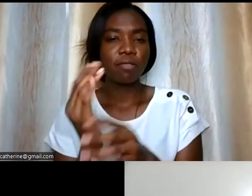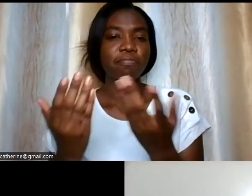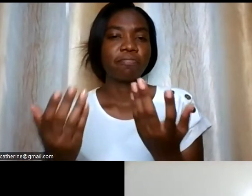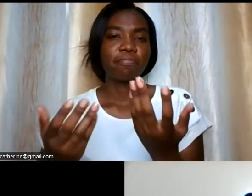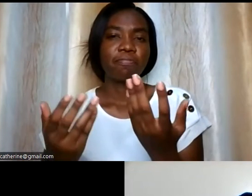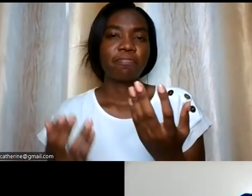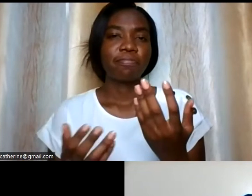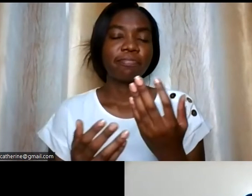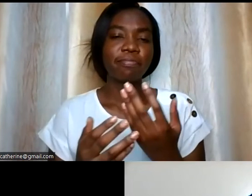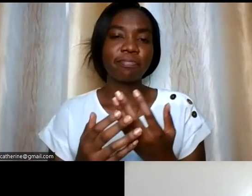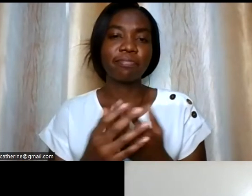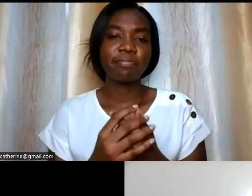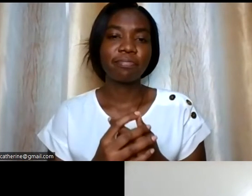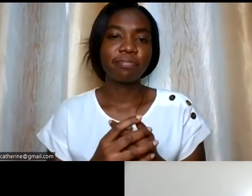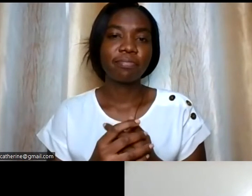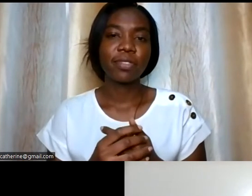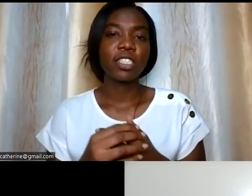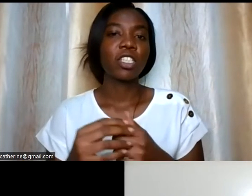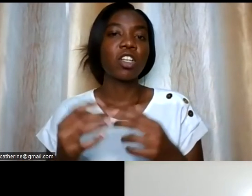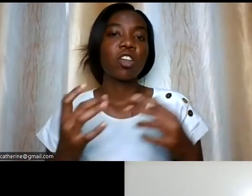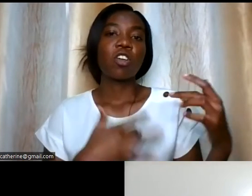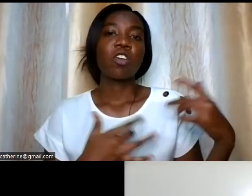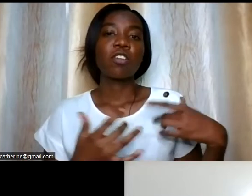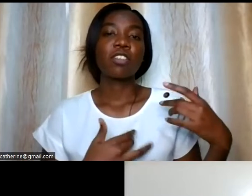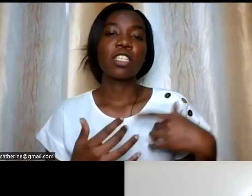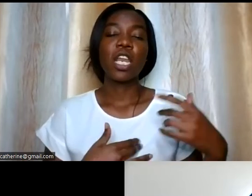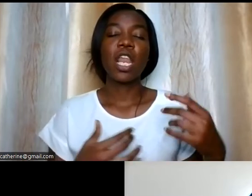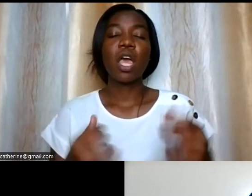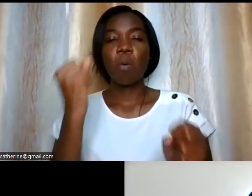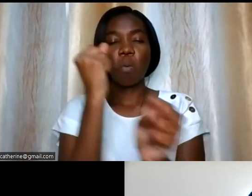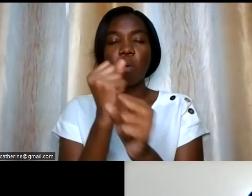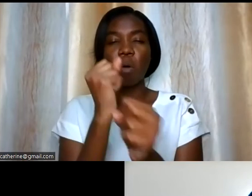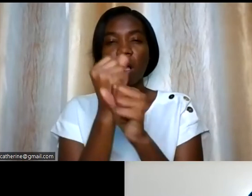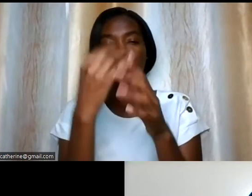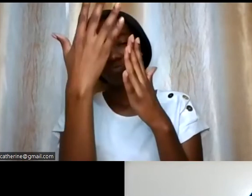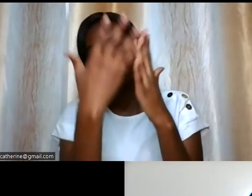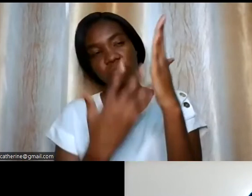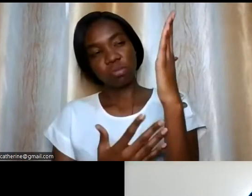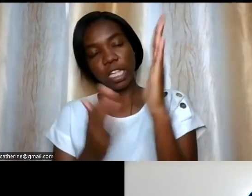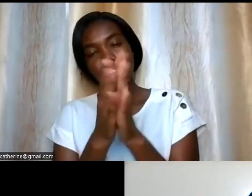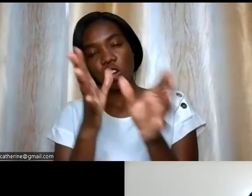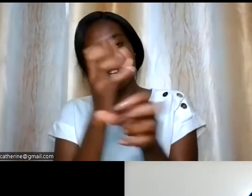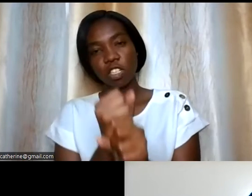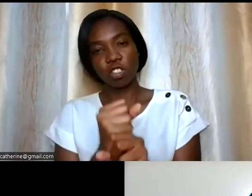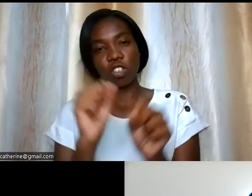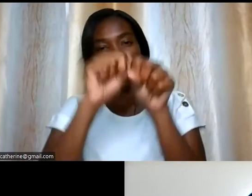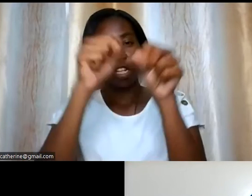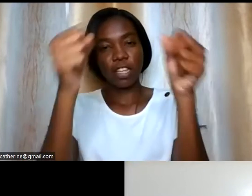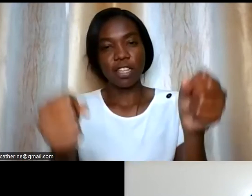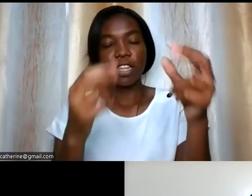considering the organogram or the organization structure, depending with the organization,